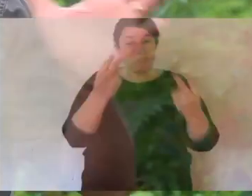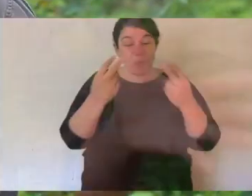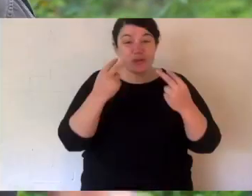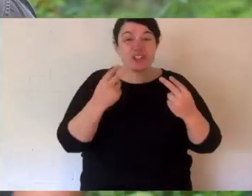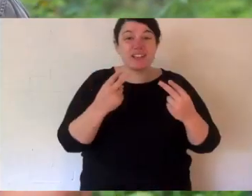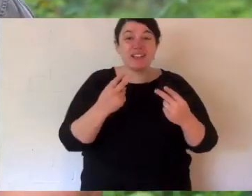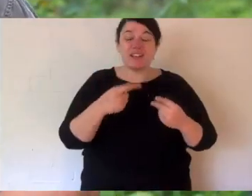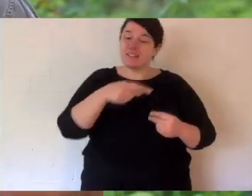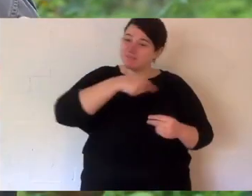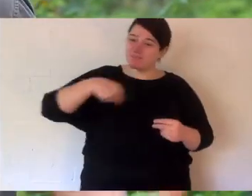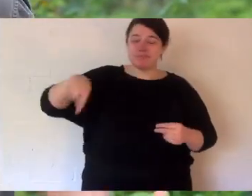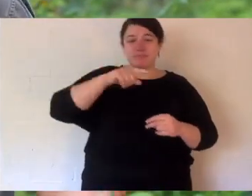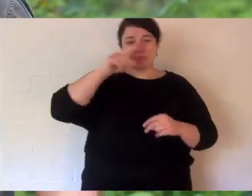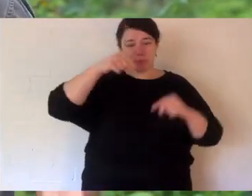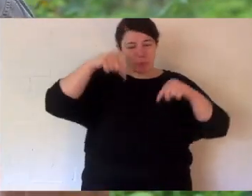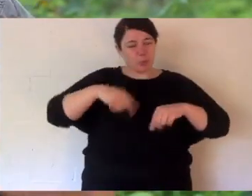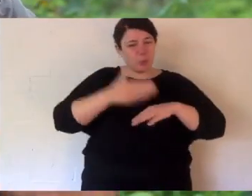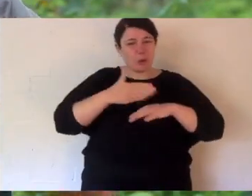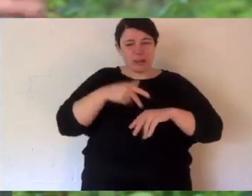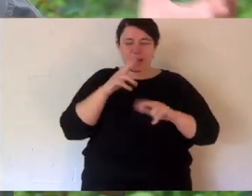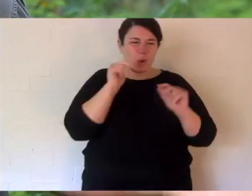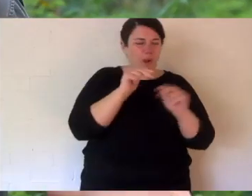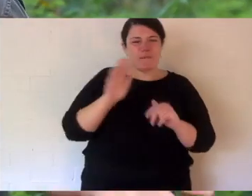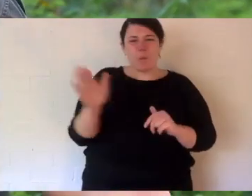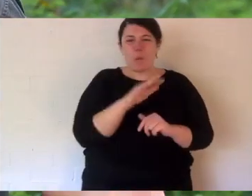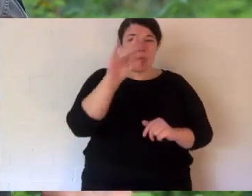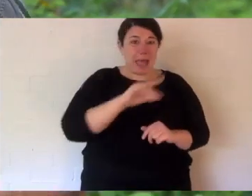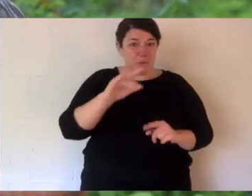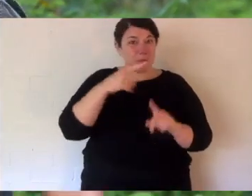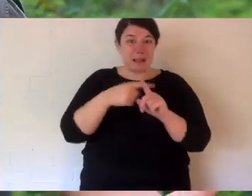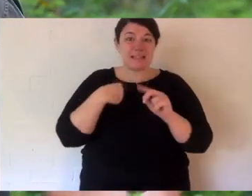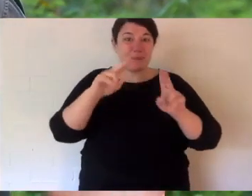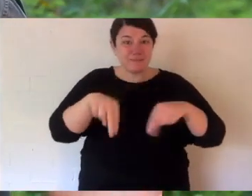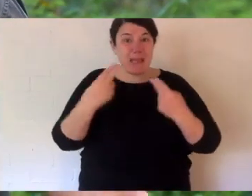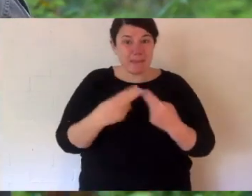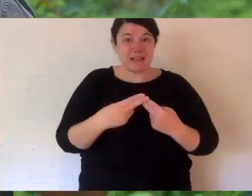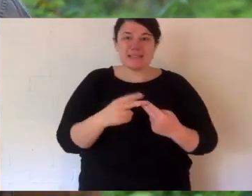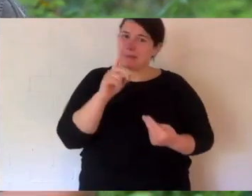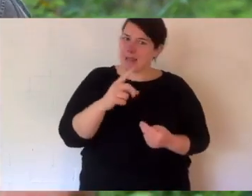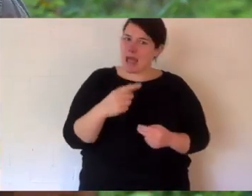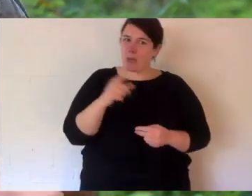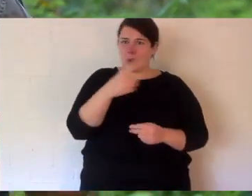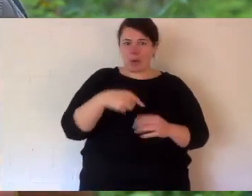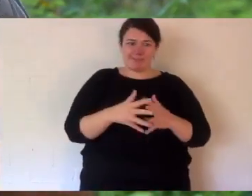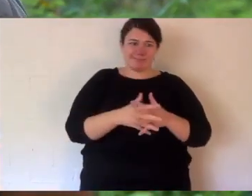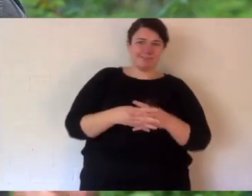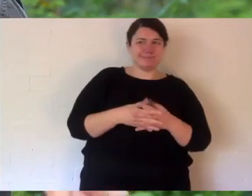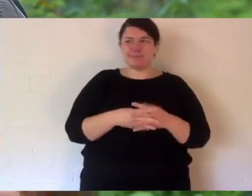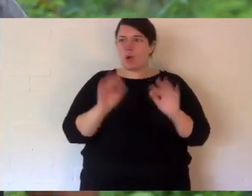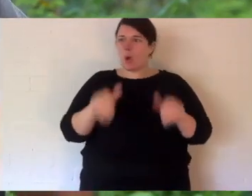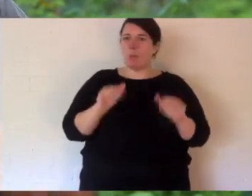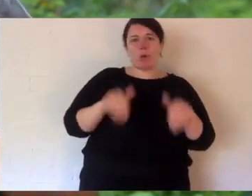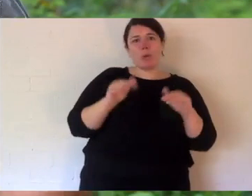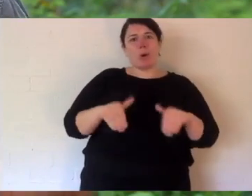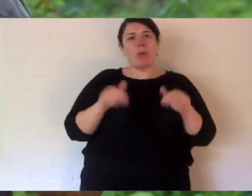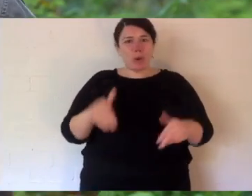Thanks for watching everyone. The Keepers and I are looking after all of our animals and our families but we all have a bit of extra time at the